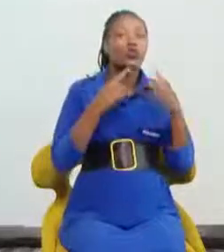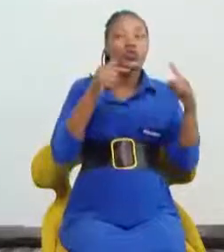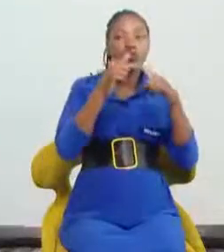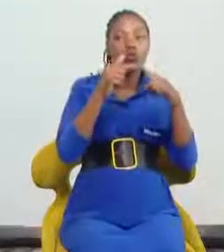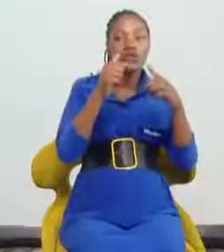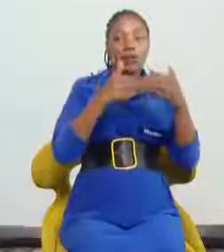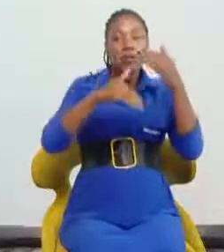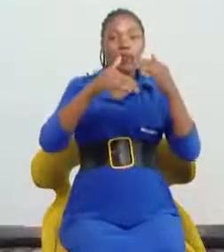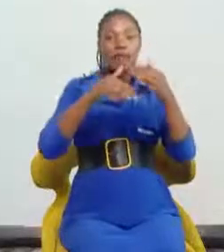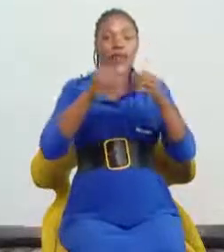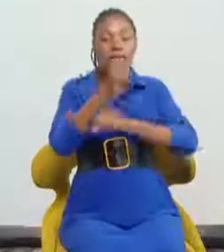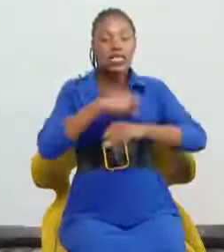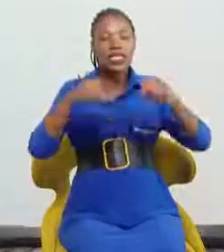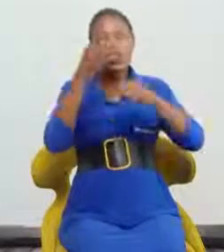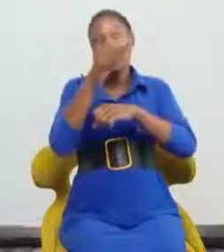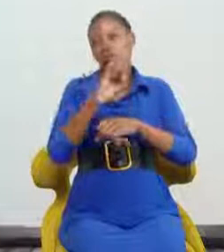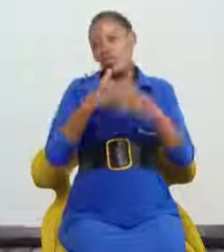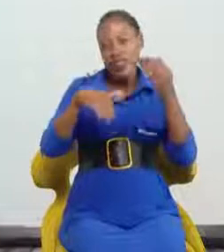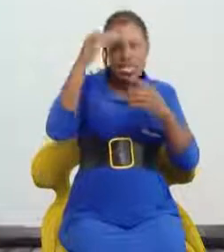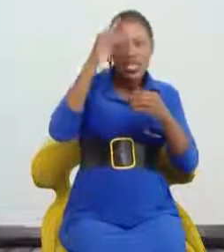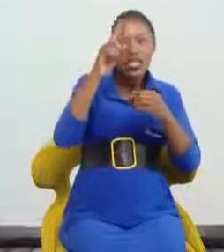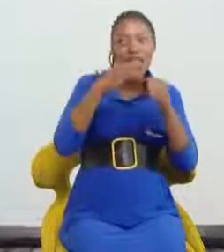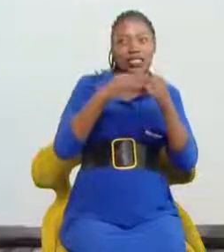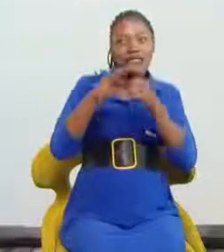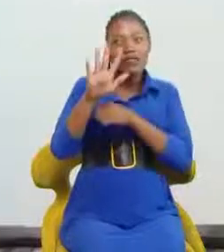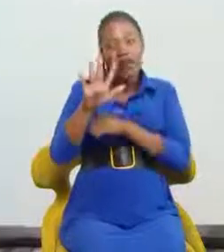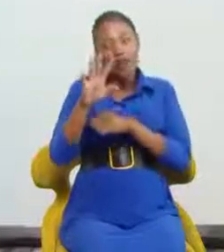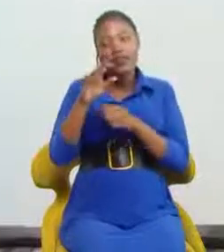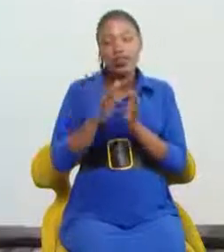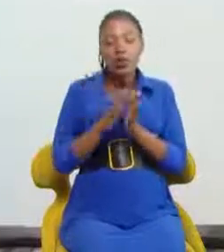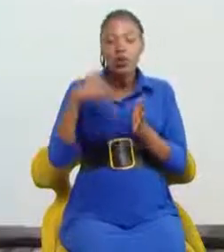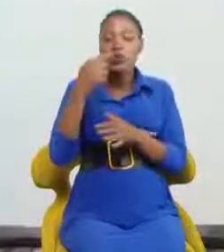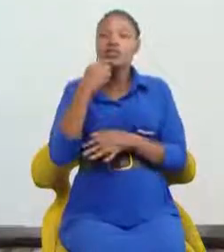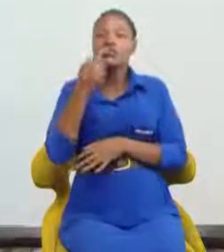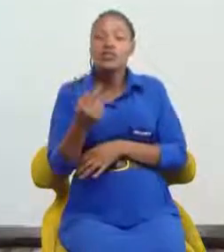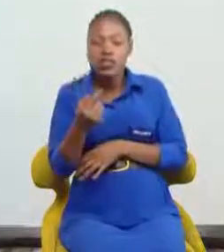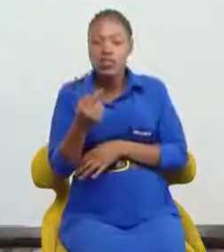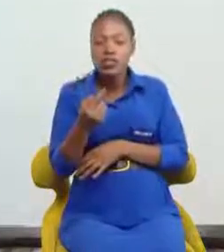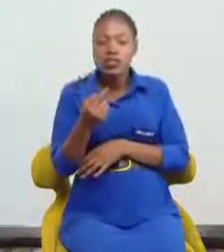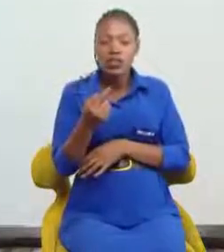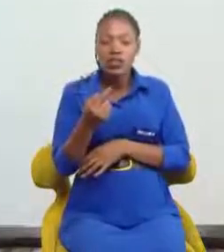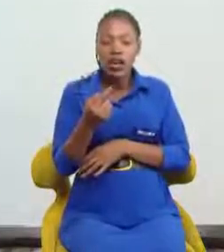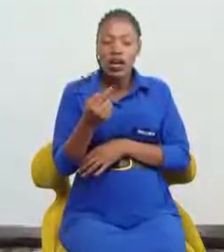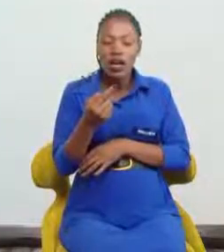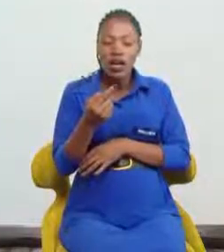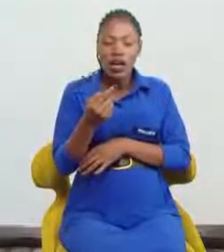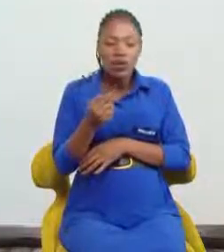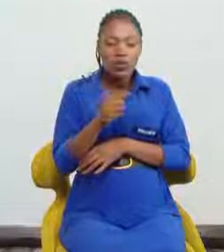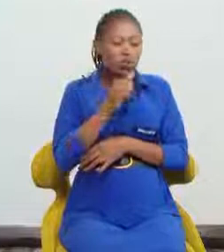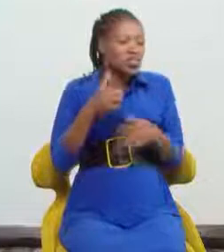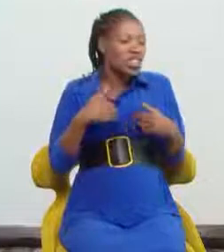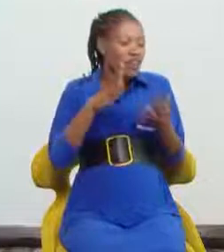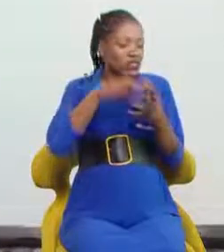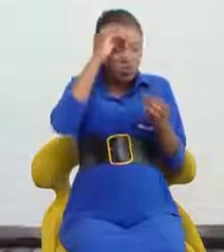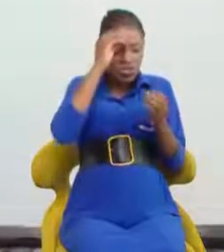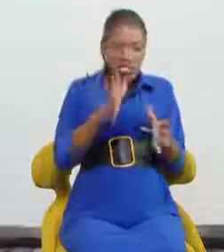of a university in 94, 95, and he was telling me, why there's no students are coming, so why do you want a